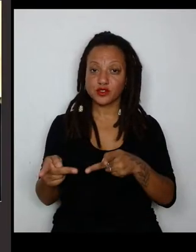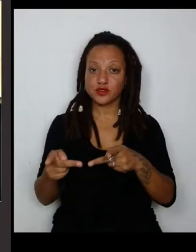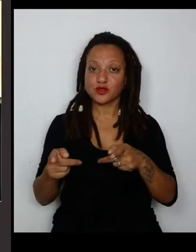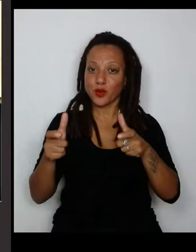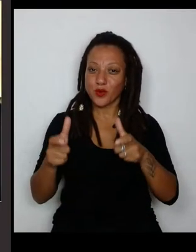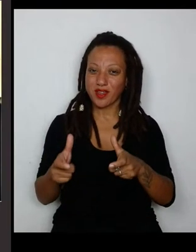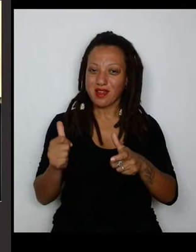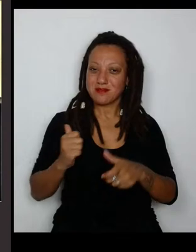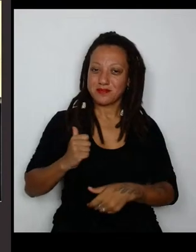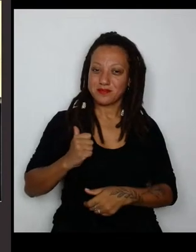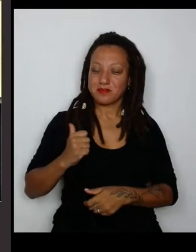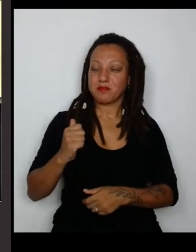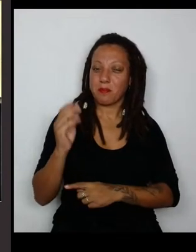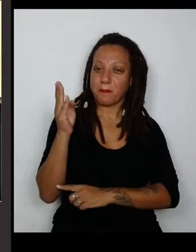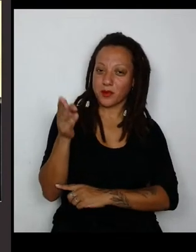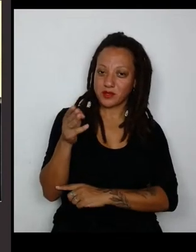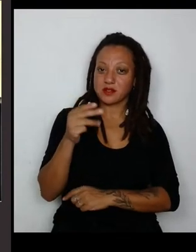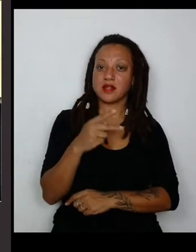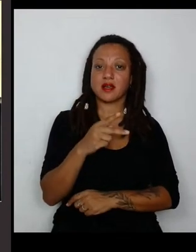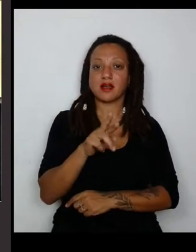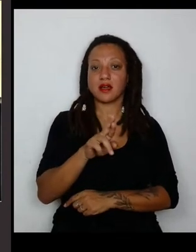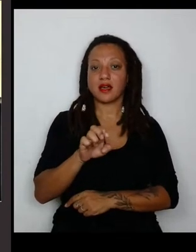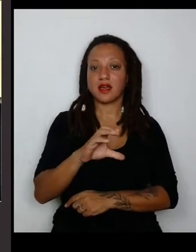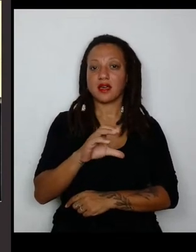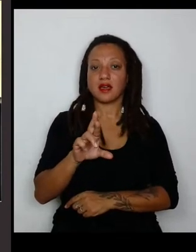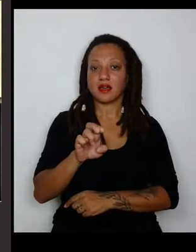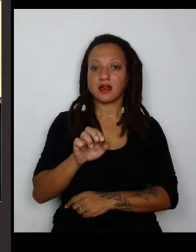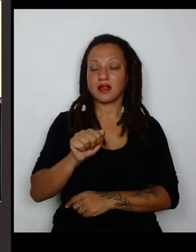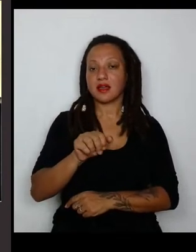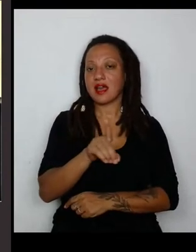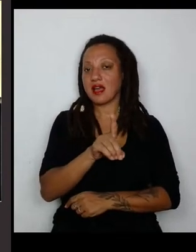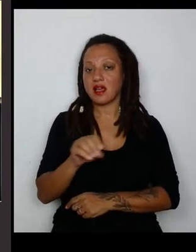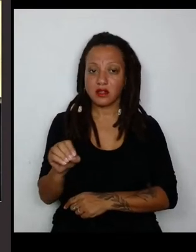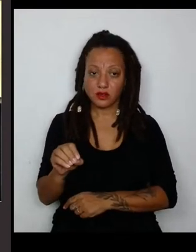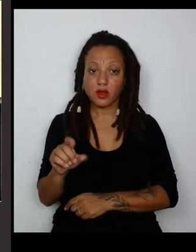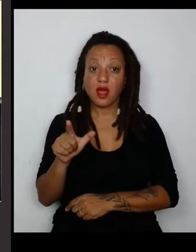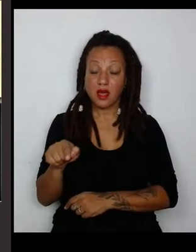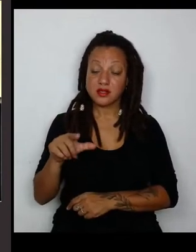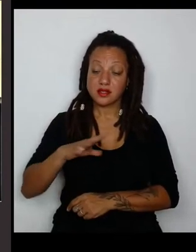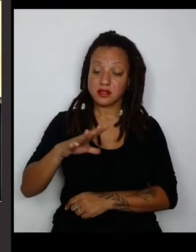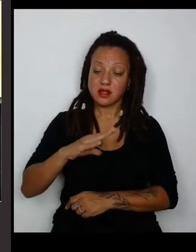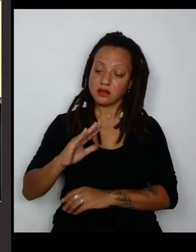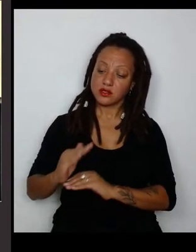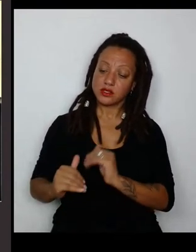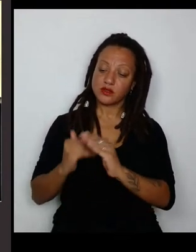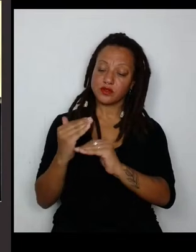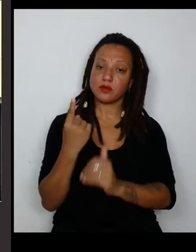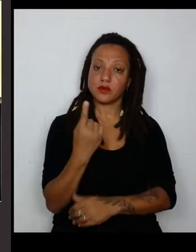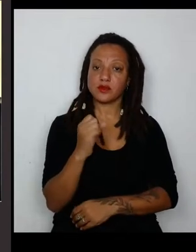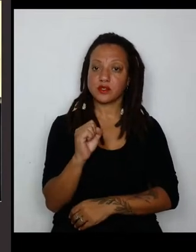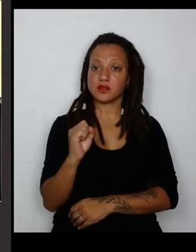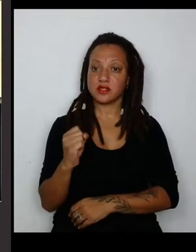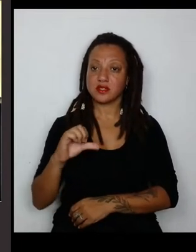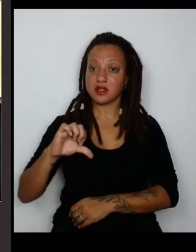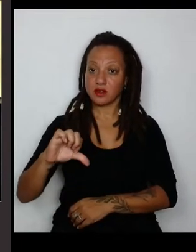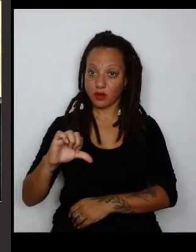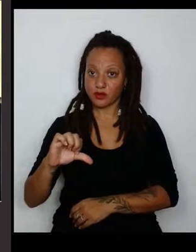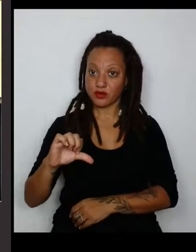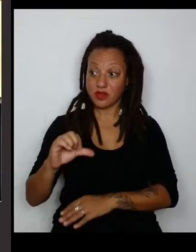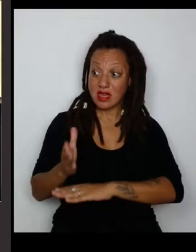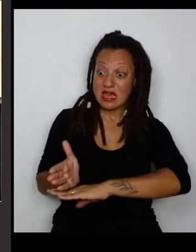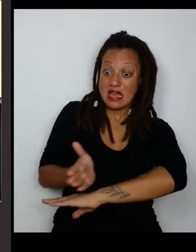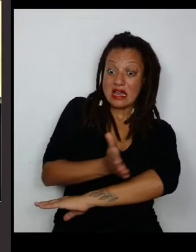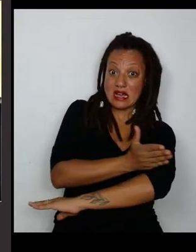1989 than it was 100 years before when gorgas stayed there during a bleak winter the photo with the left is of mary in